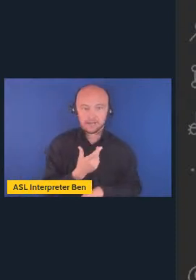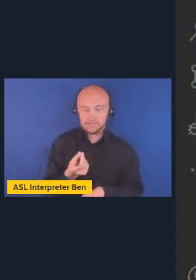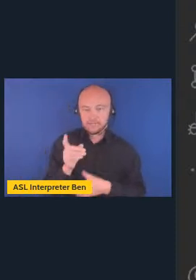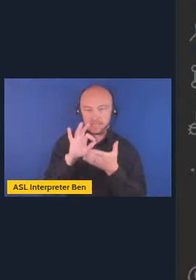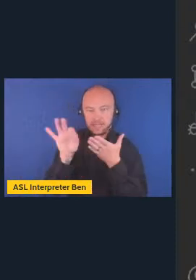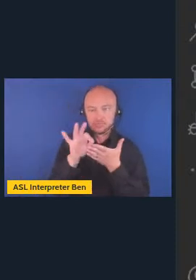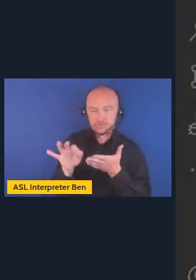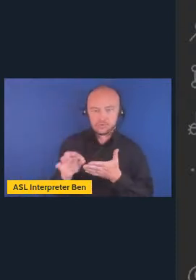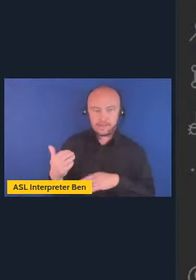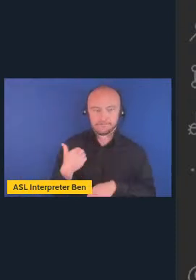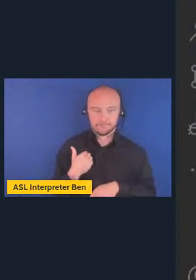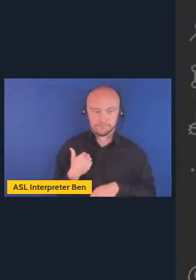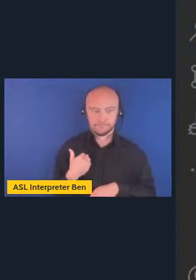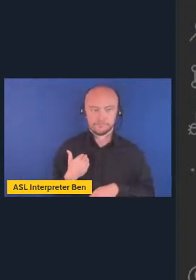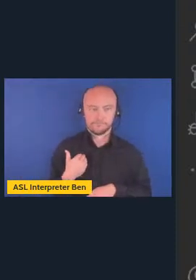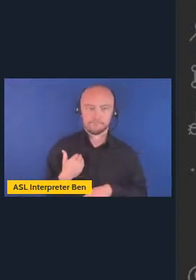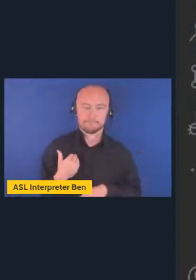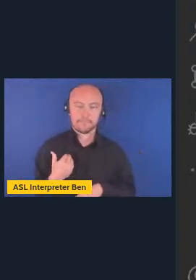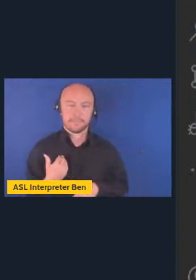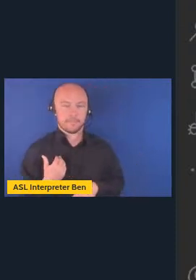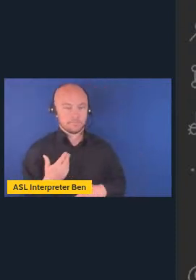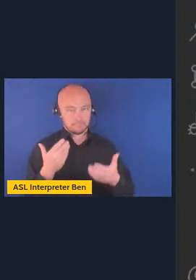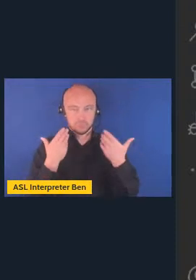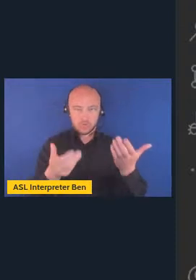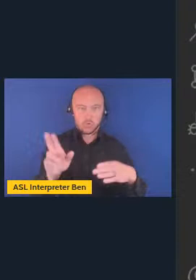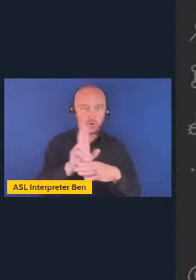counter. So let's use it.